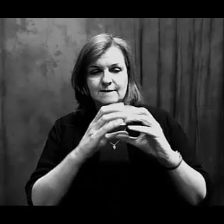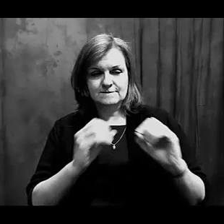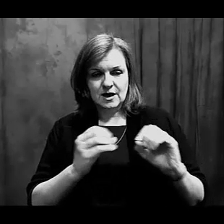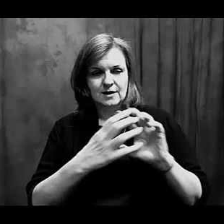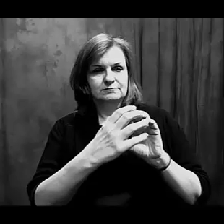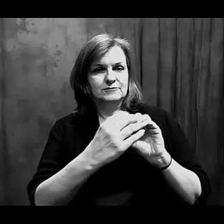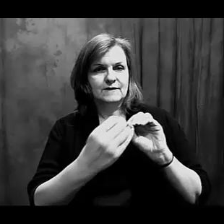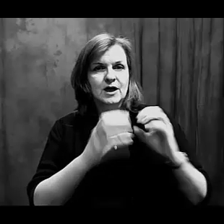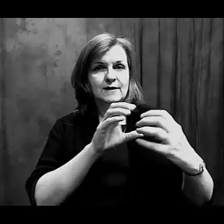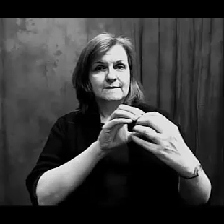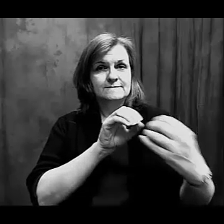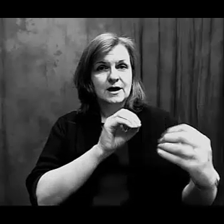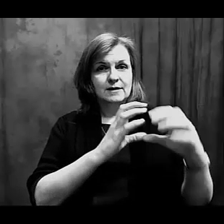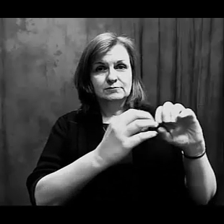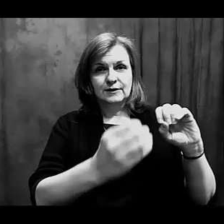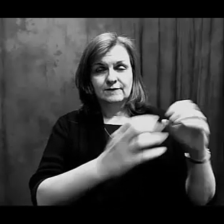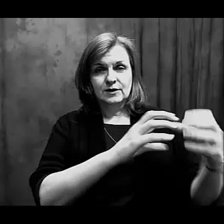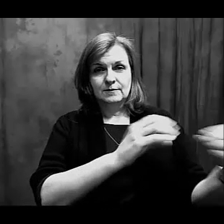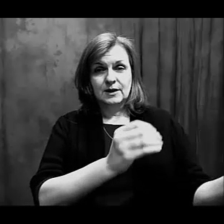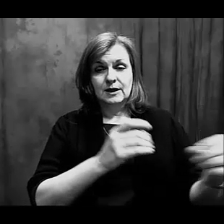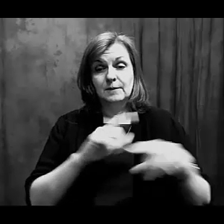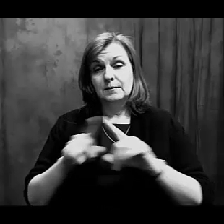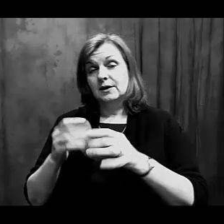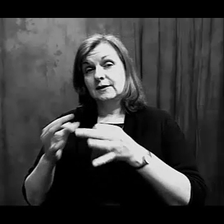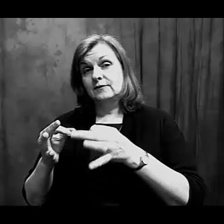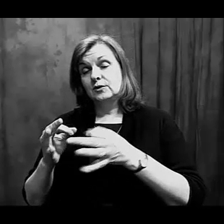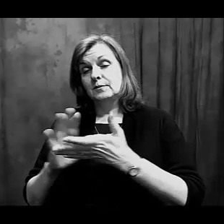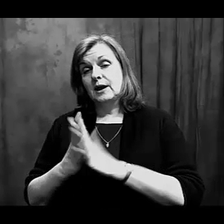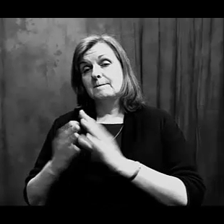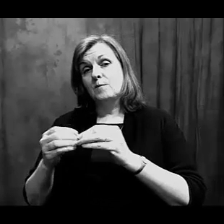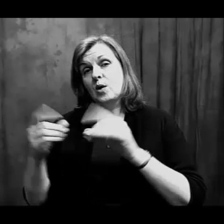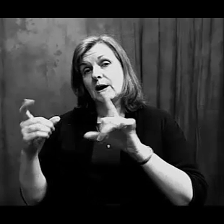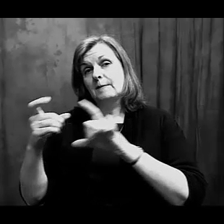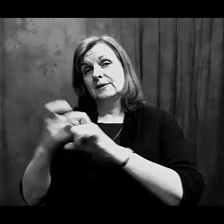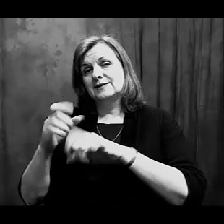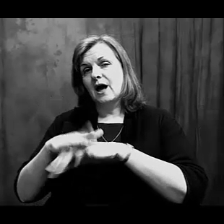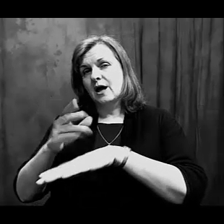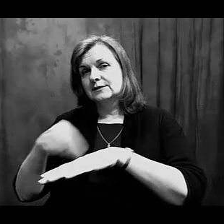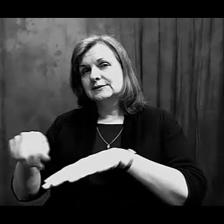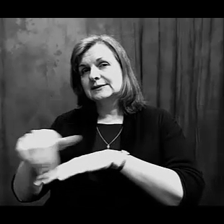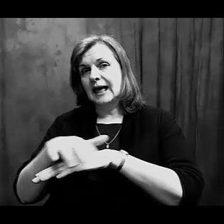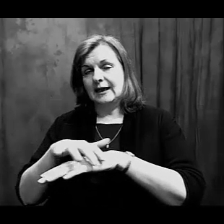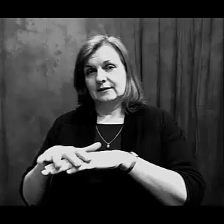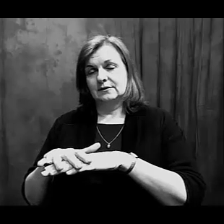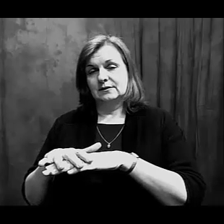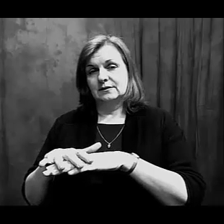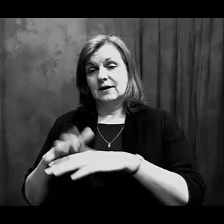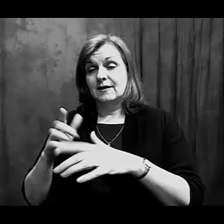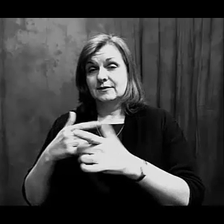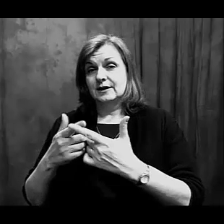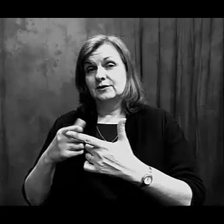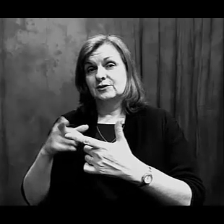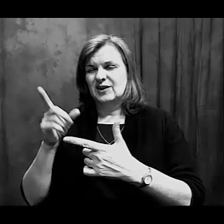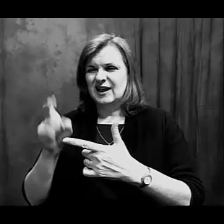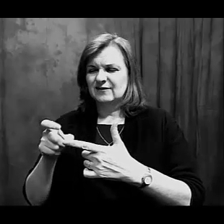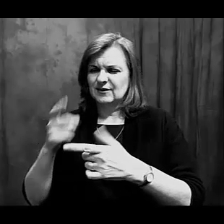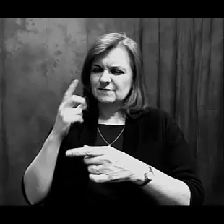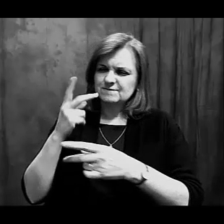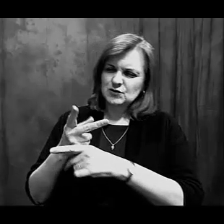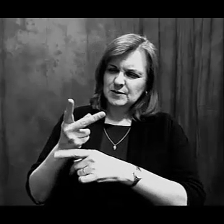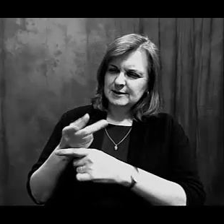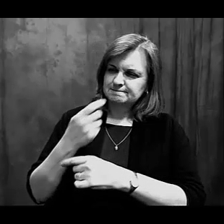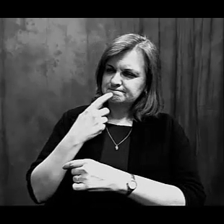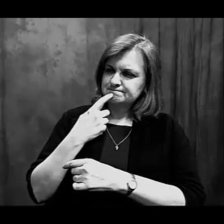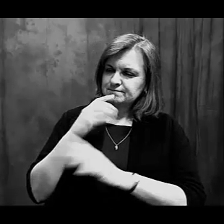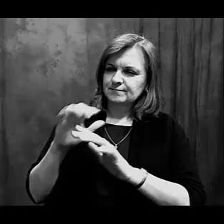So they just divide and divide and divide. But if you're going to develop more complex land structures or plant structures for